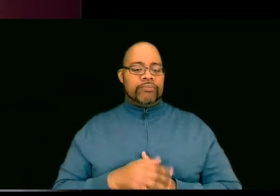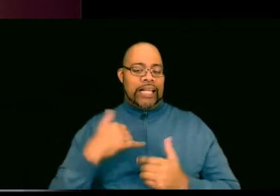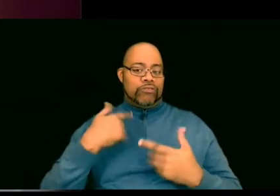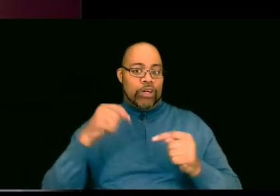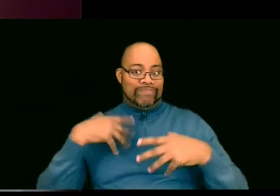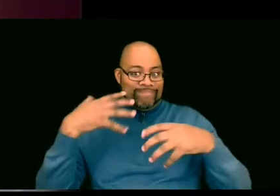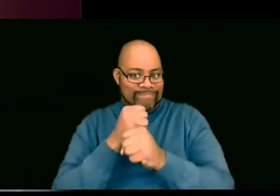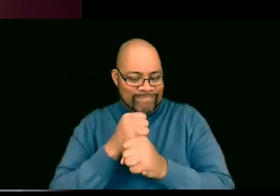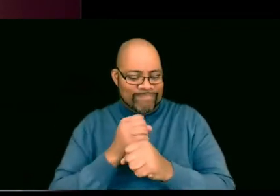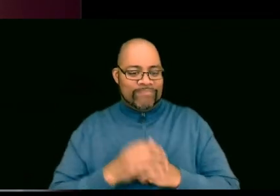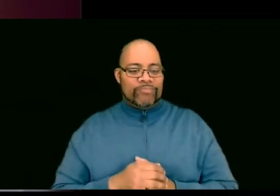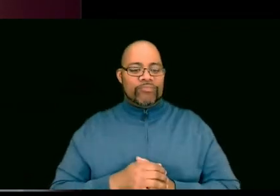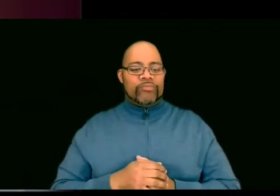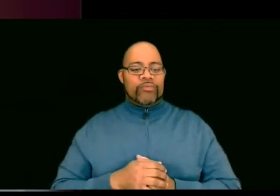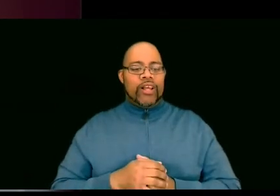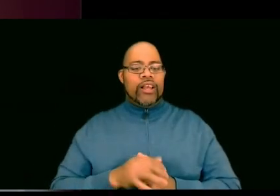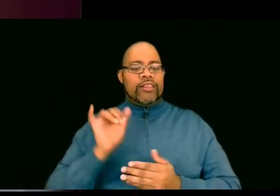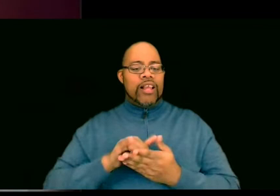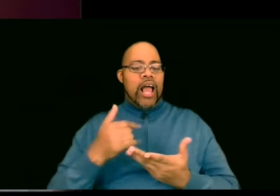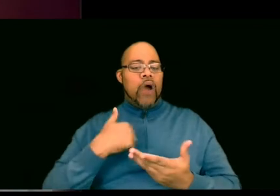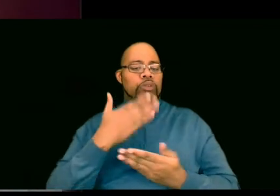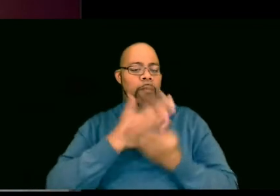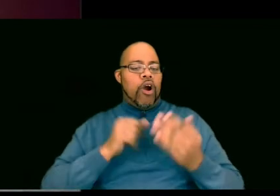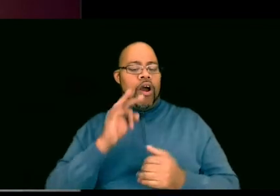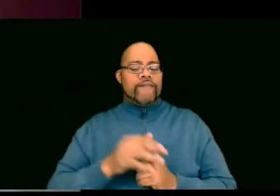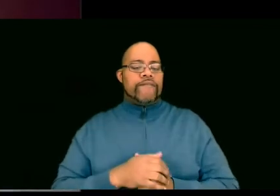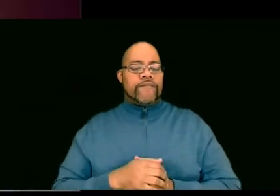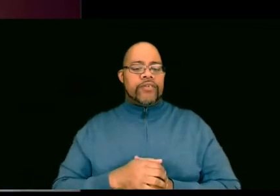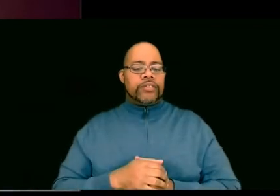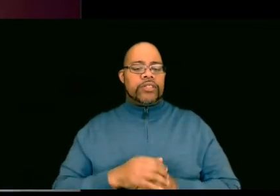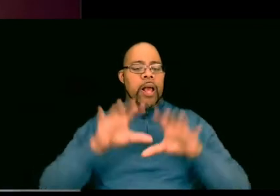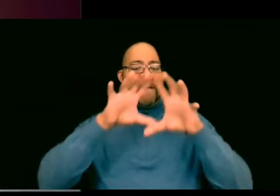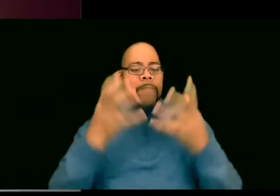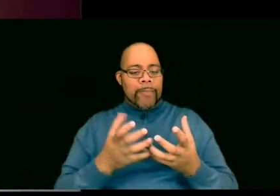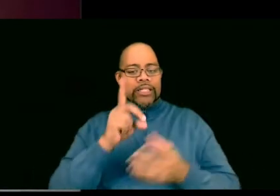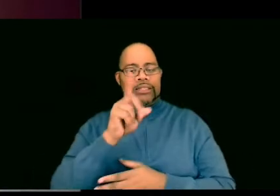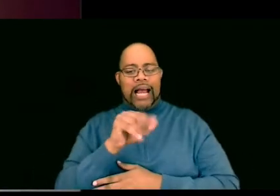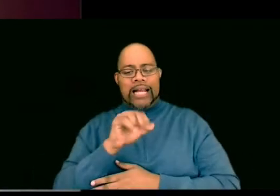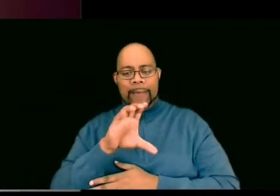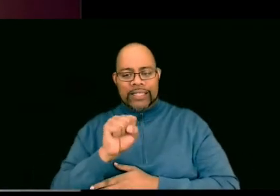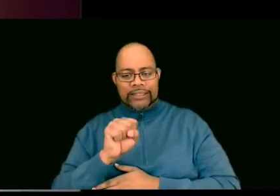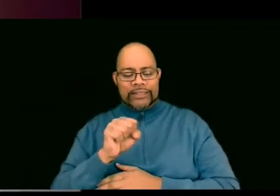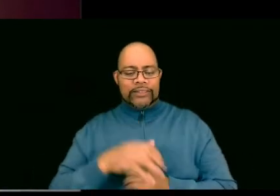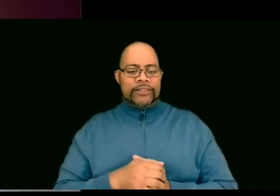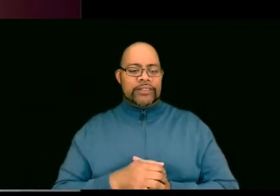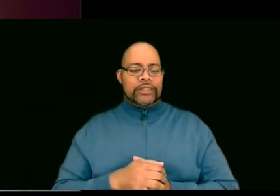to be short as I can, pretty much I was part of the population